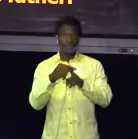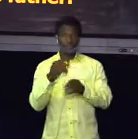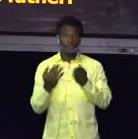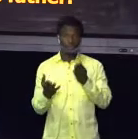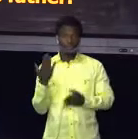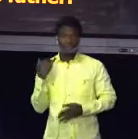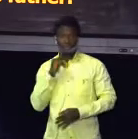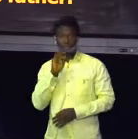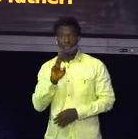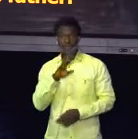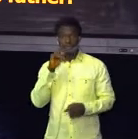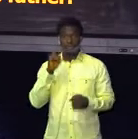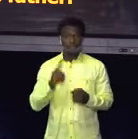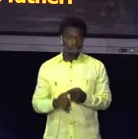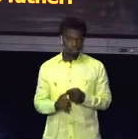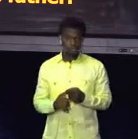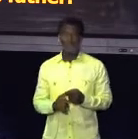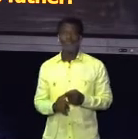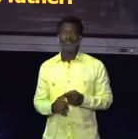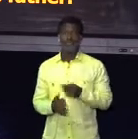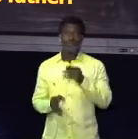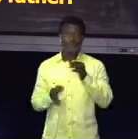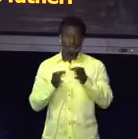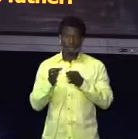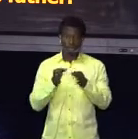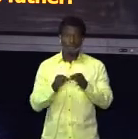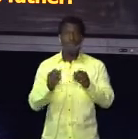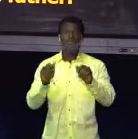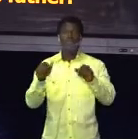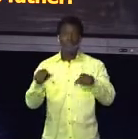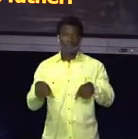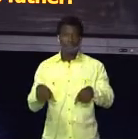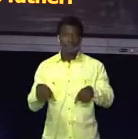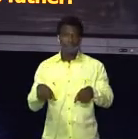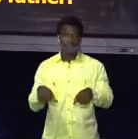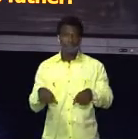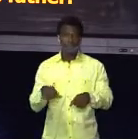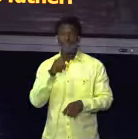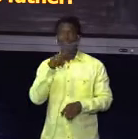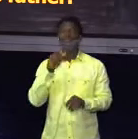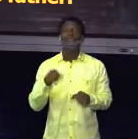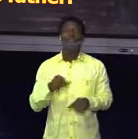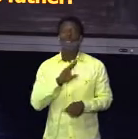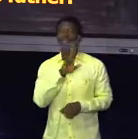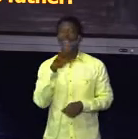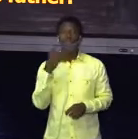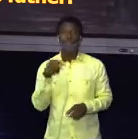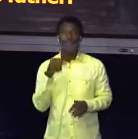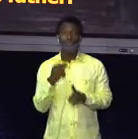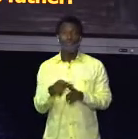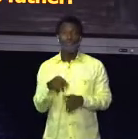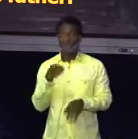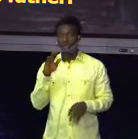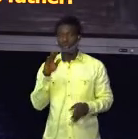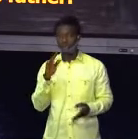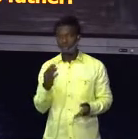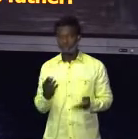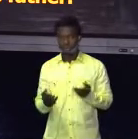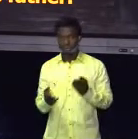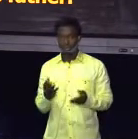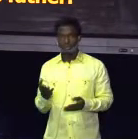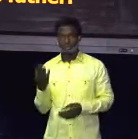The word might is used to express possibility. When you want to express possibility, you can also use the word